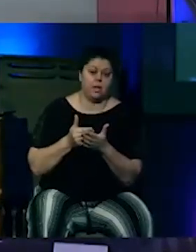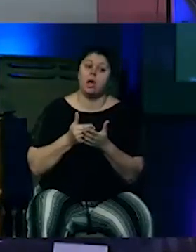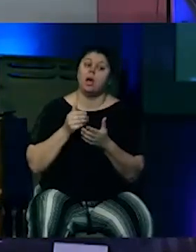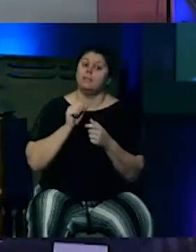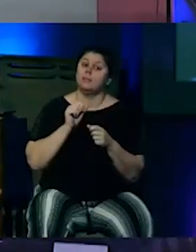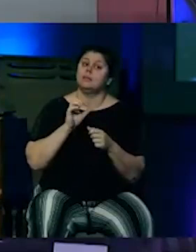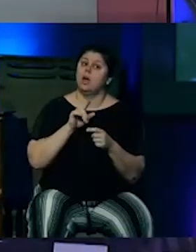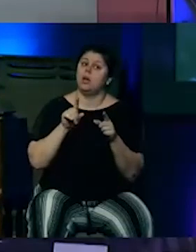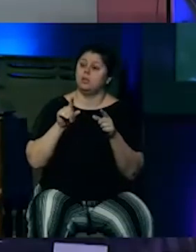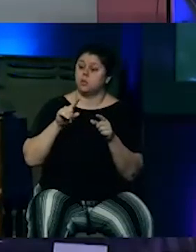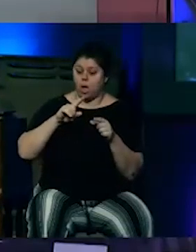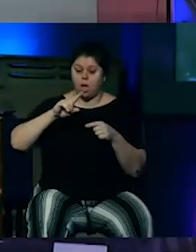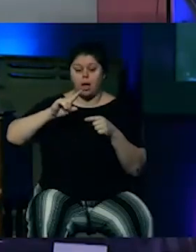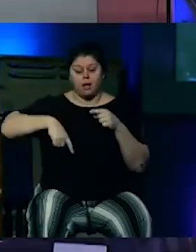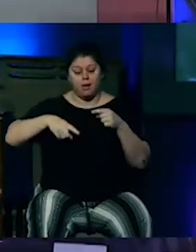reverse.